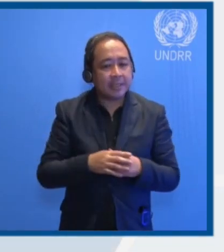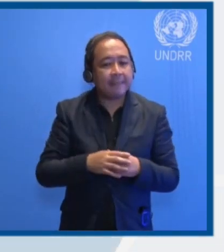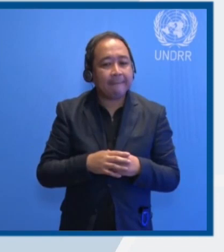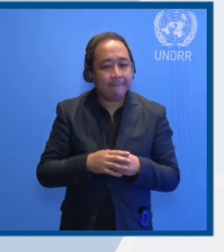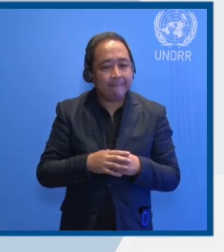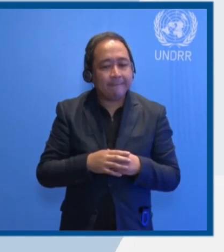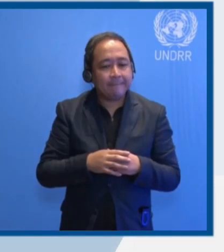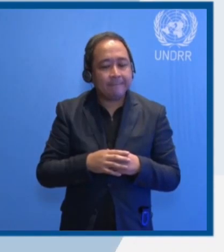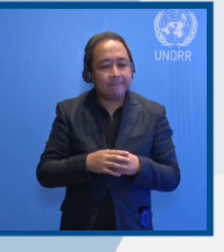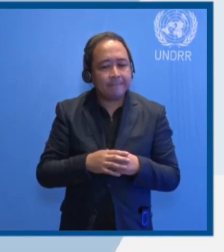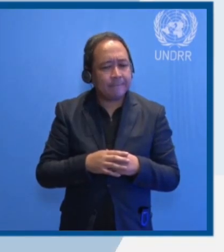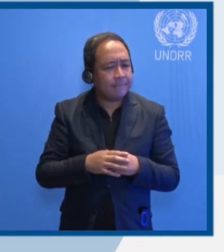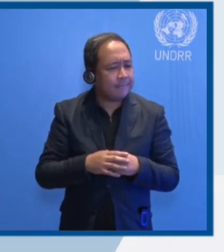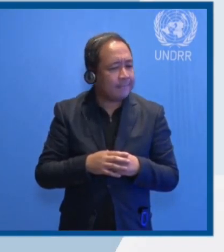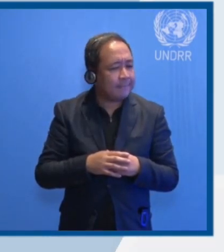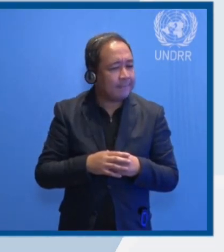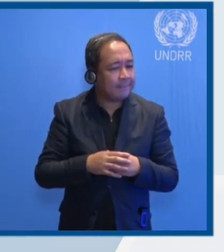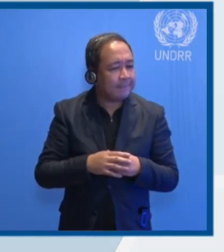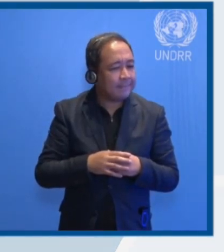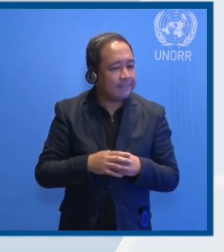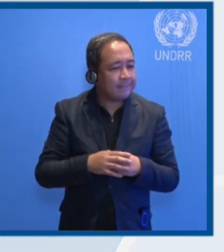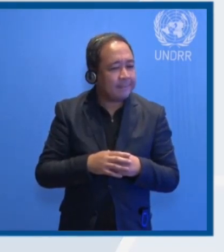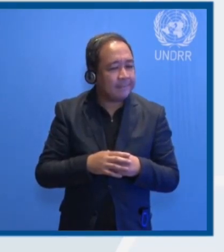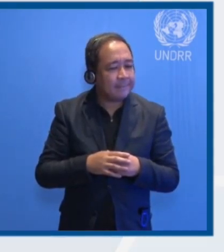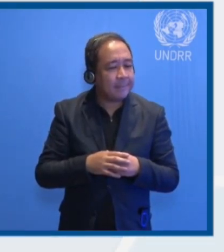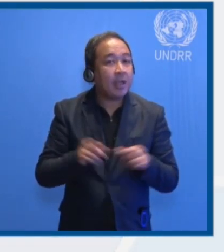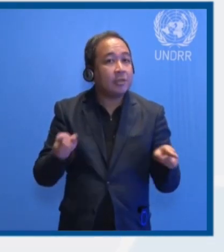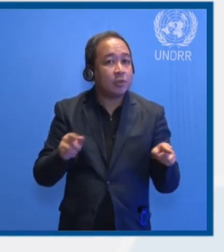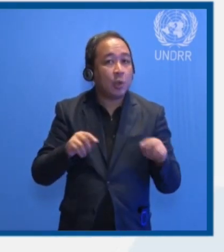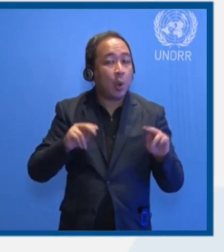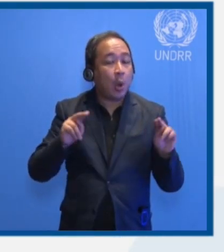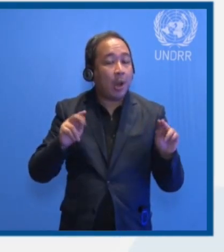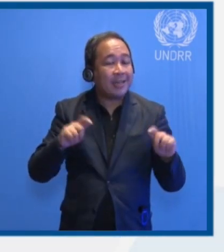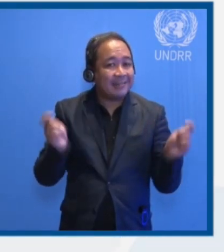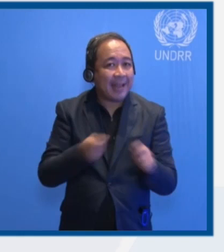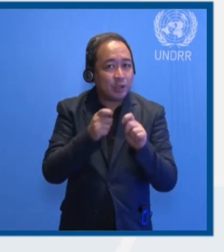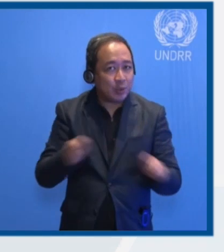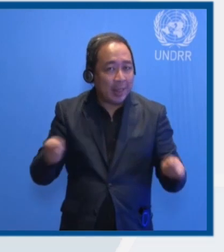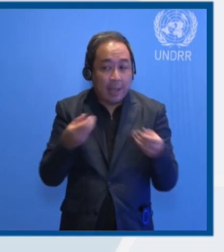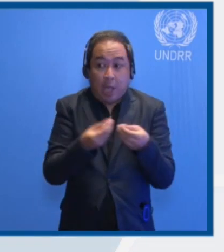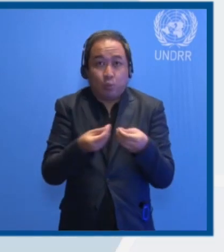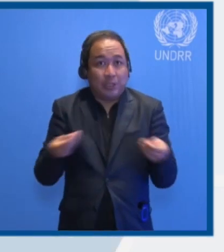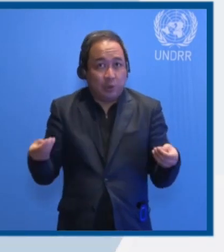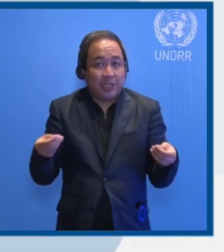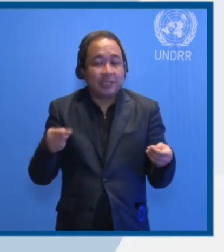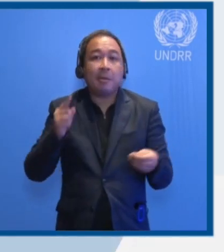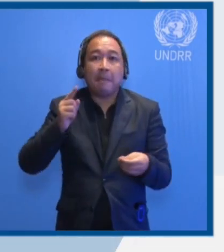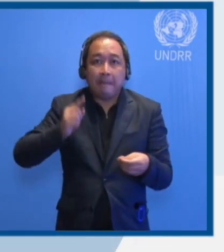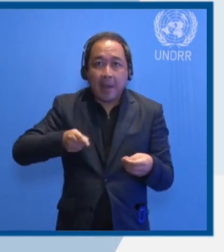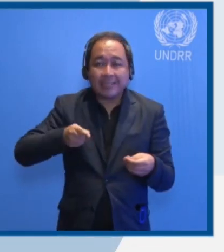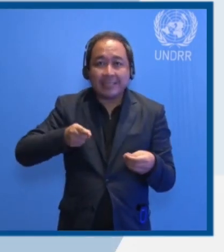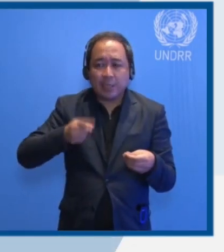resolution satellite imagery and natural resources inventory advanced technology are absolutely needed to